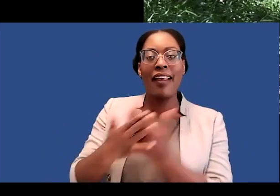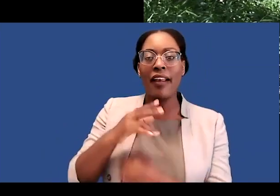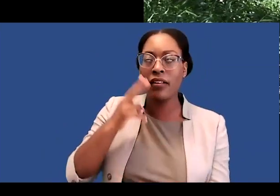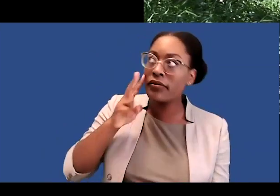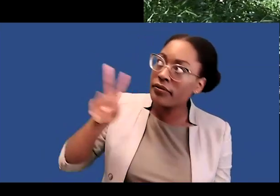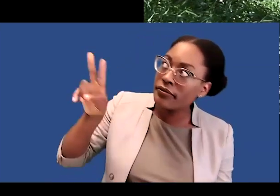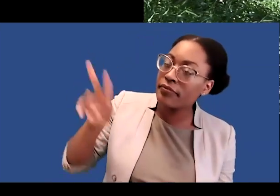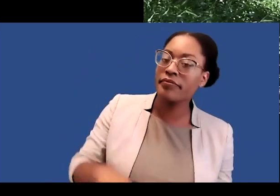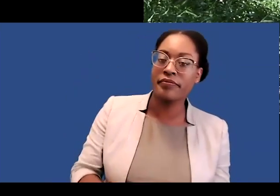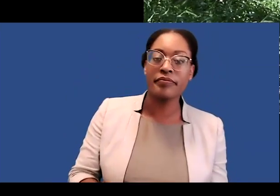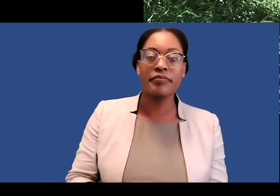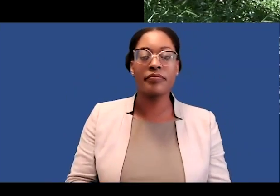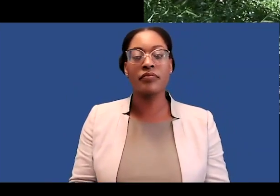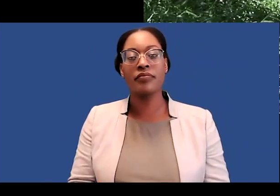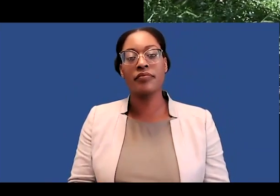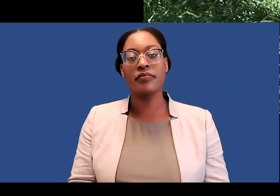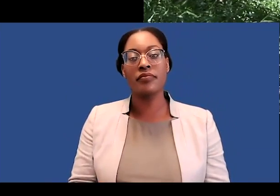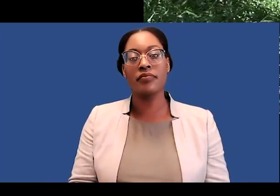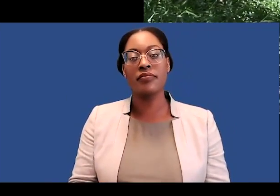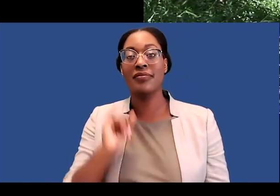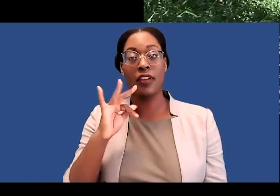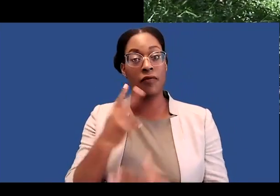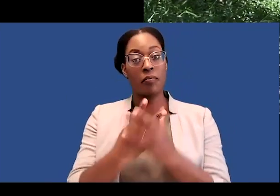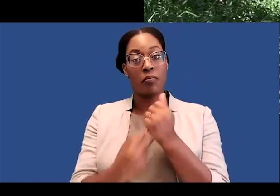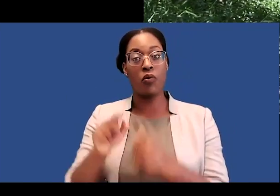Again, straighten both legs if that's good for you today.